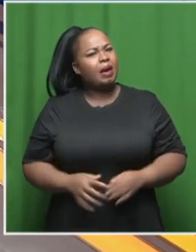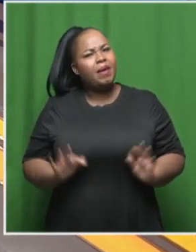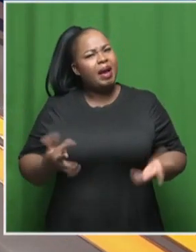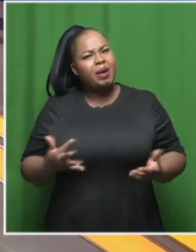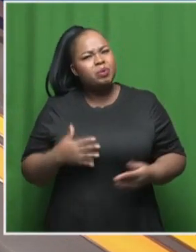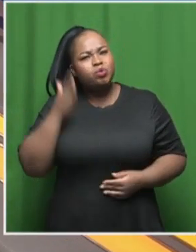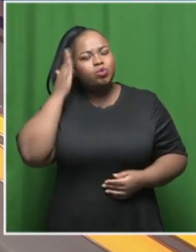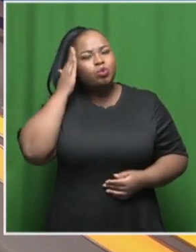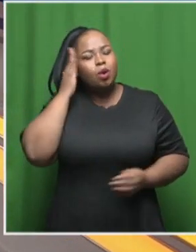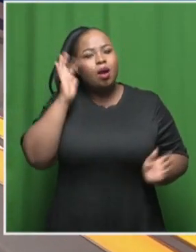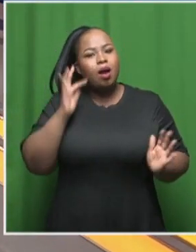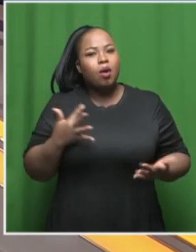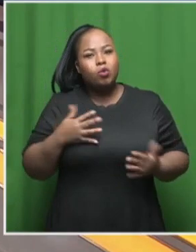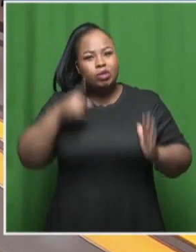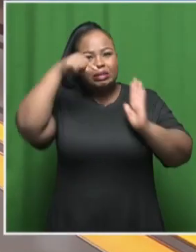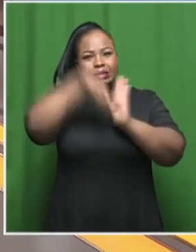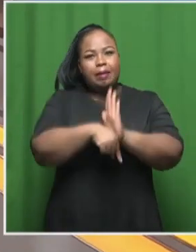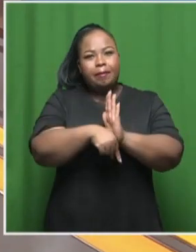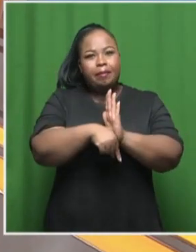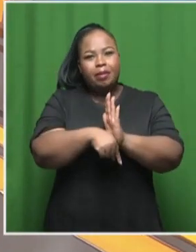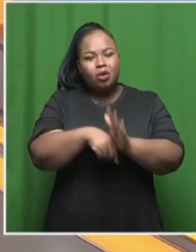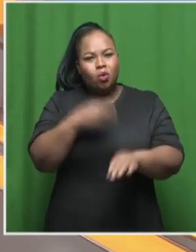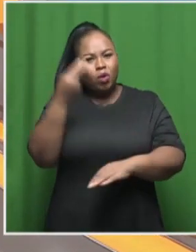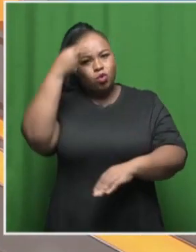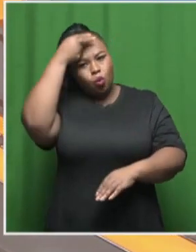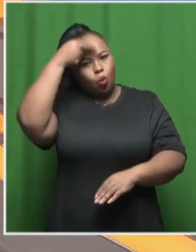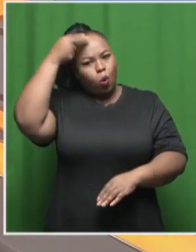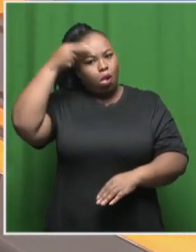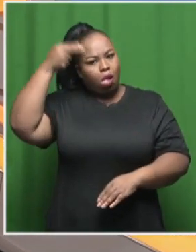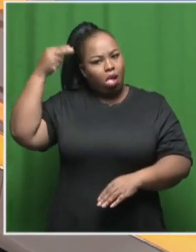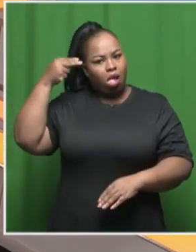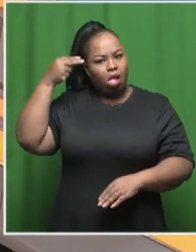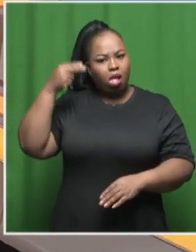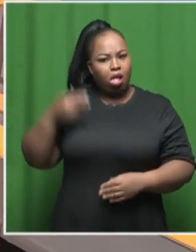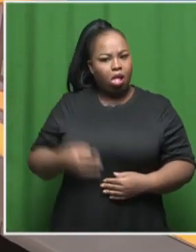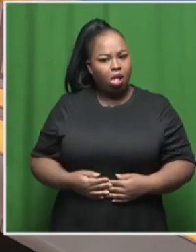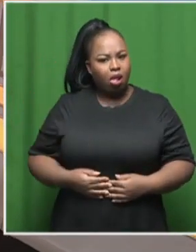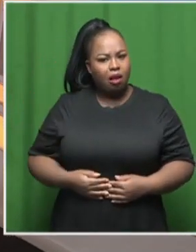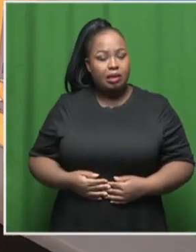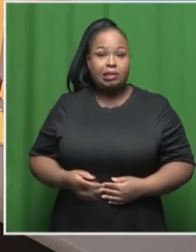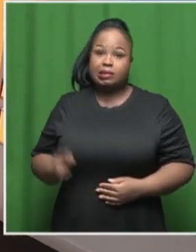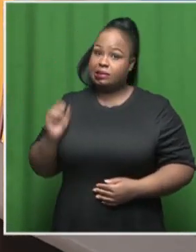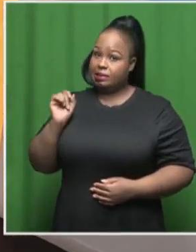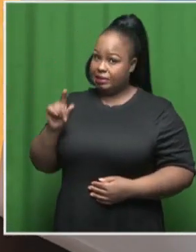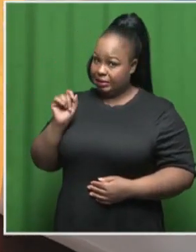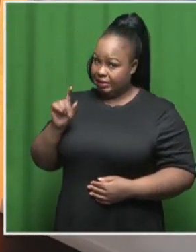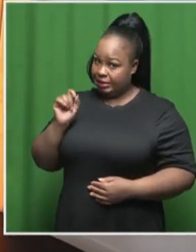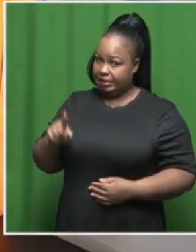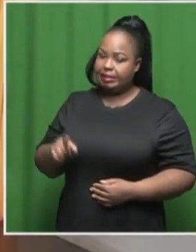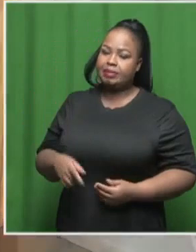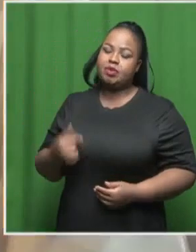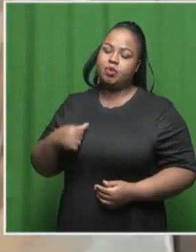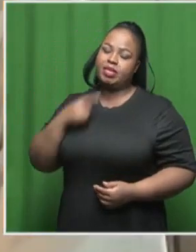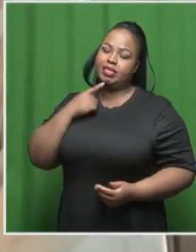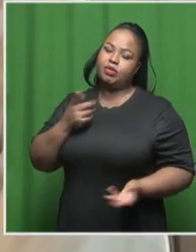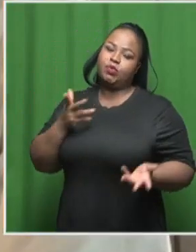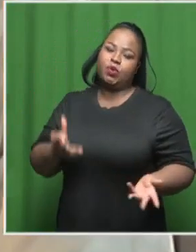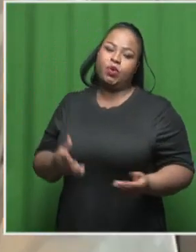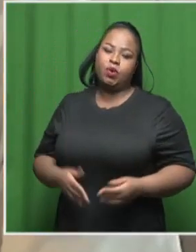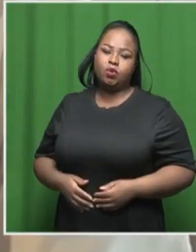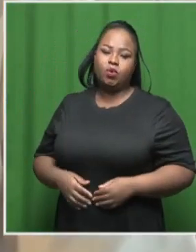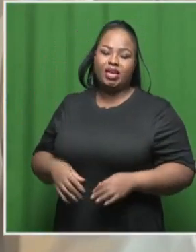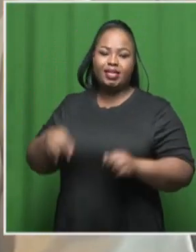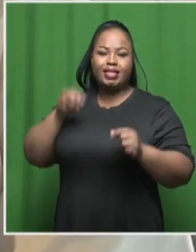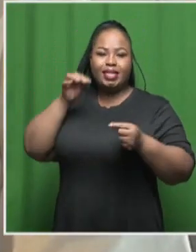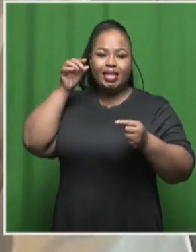you know how deeper to go when you tattoo? Well, that's the thing. Like I mentioned, the